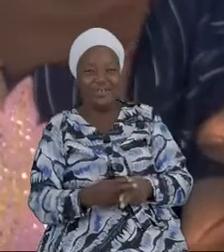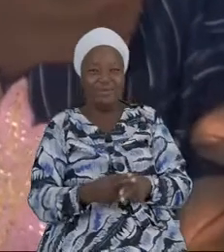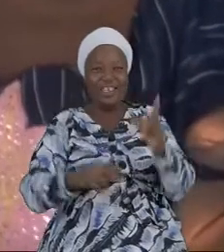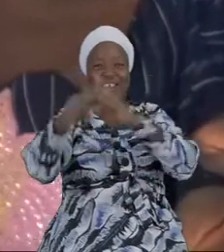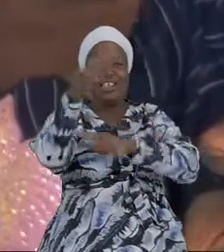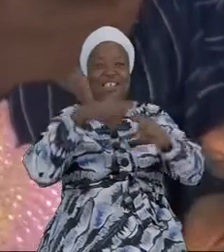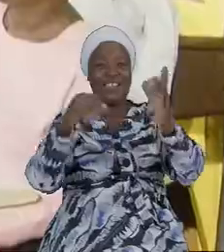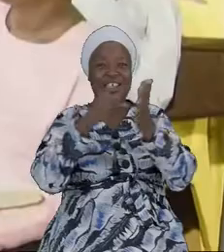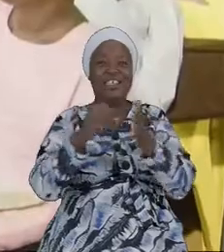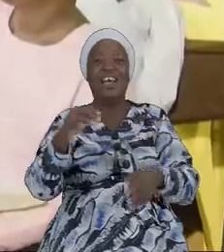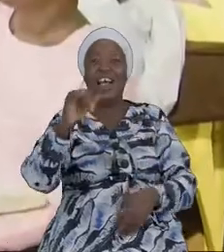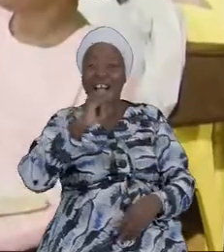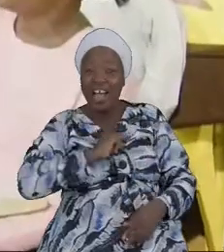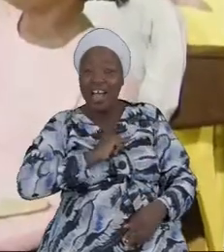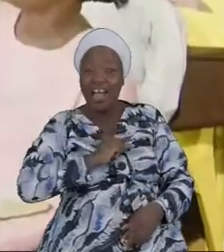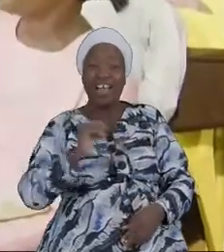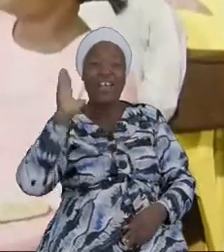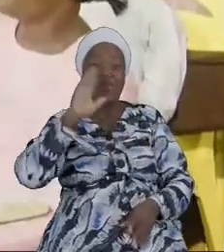I will carry go.